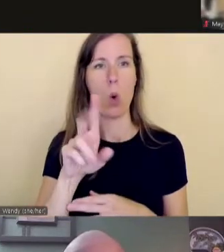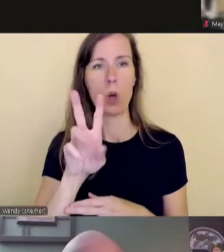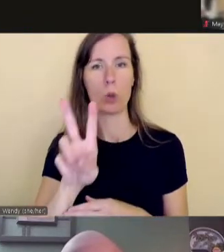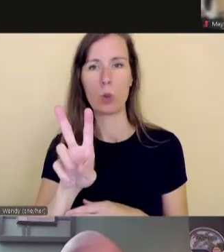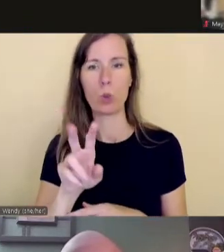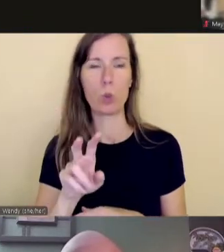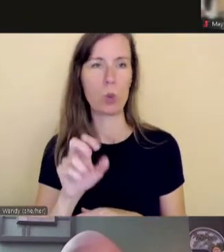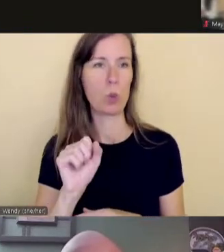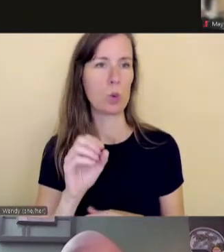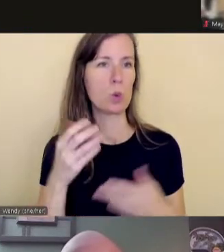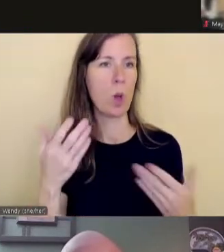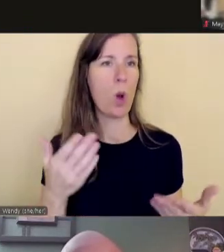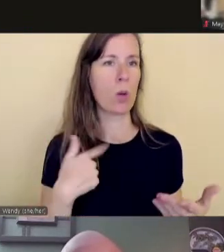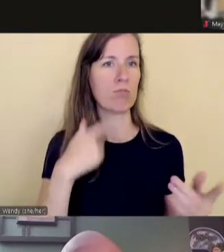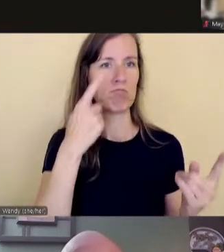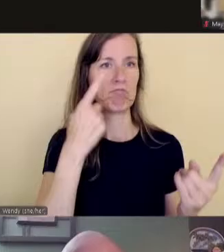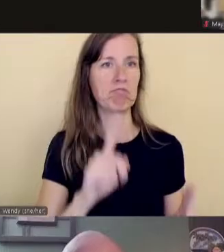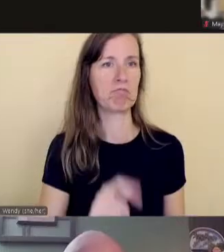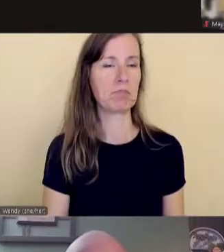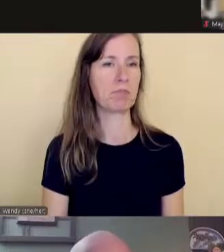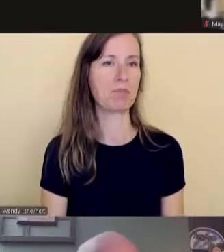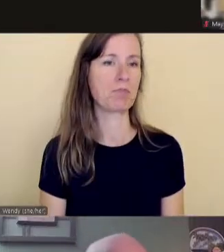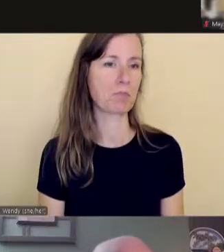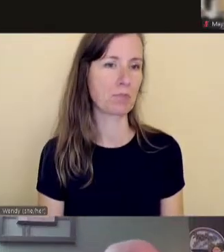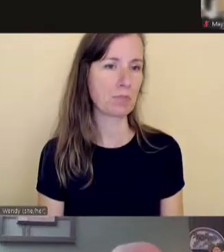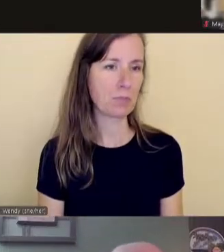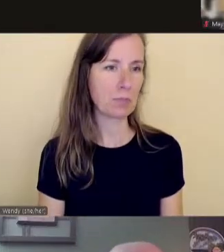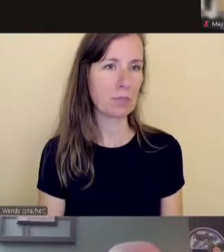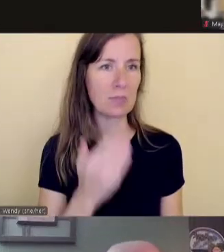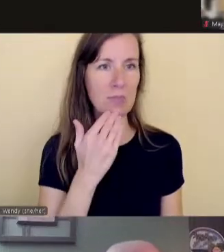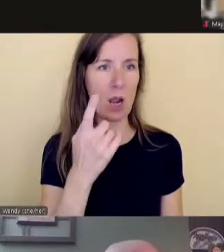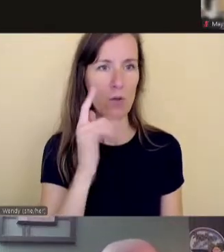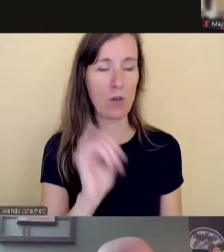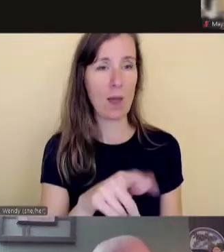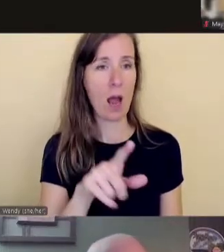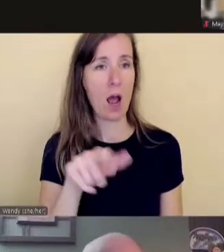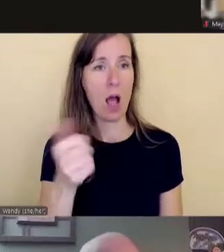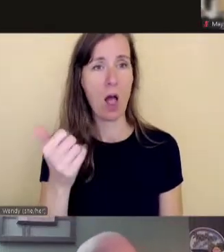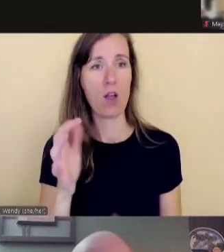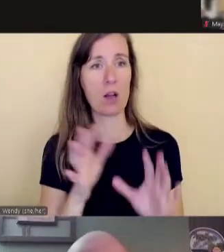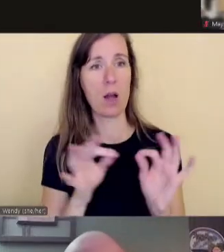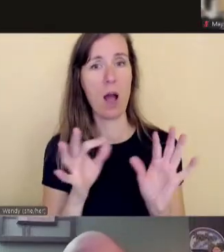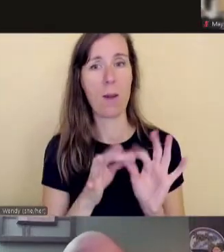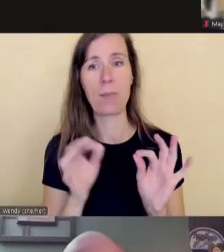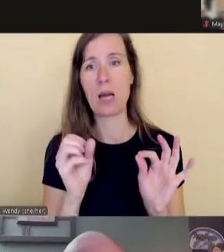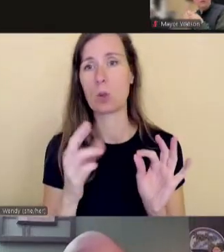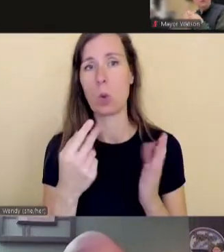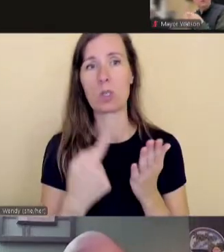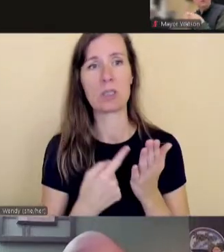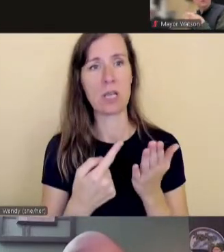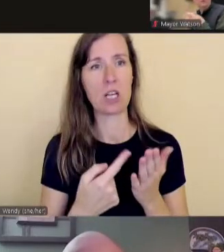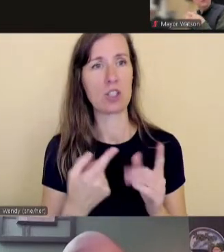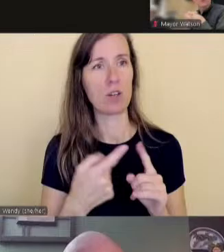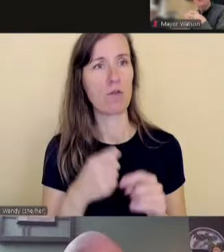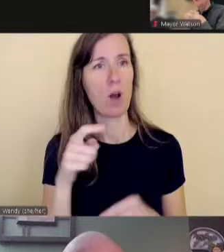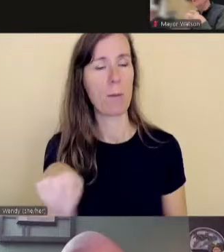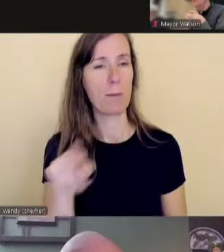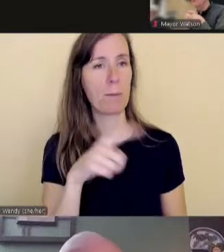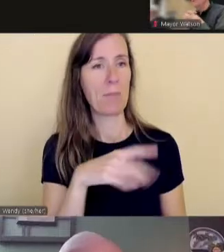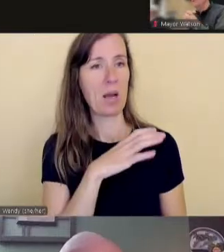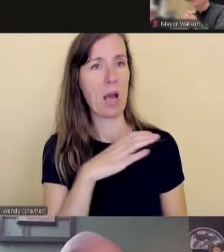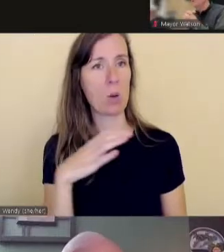I'm inclined to agree with you. Thank you for that. Any further comments or discussion from council?